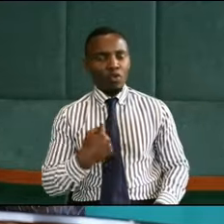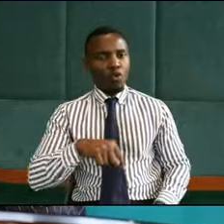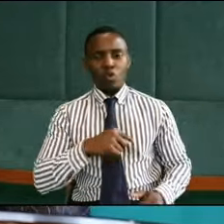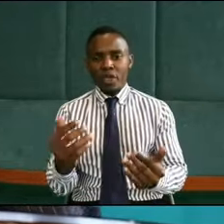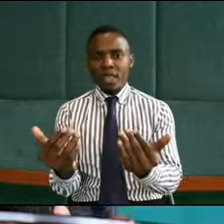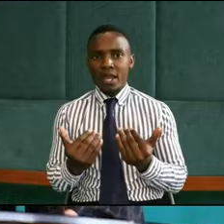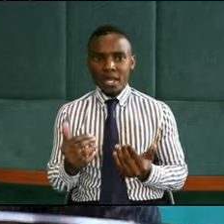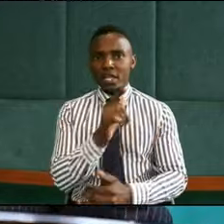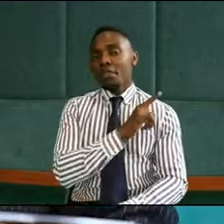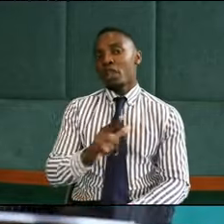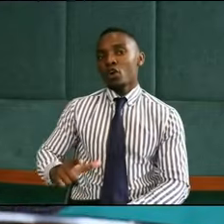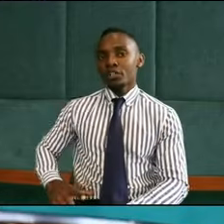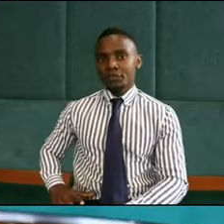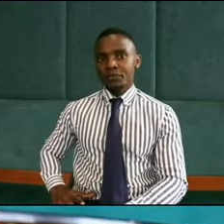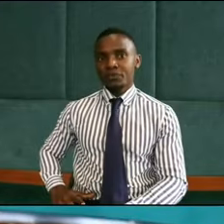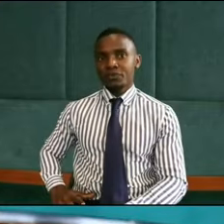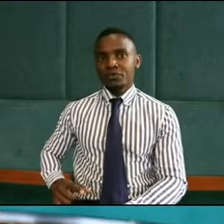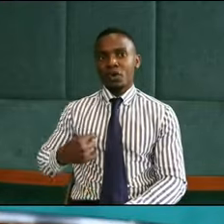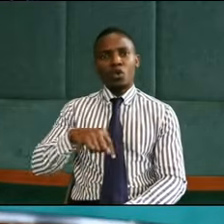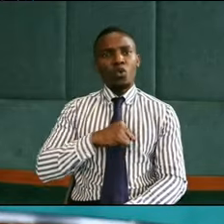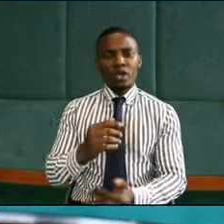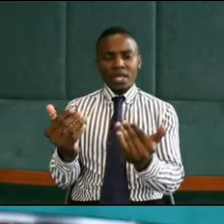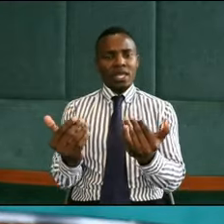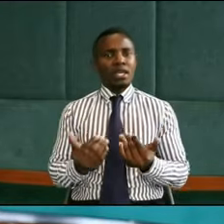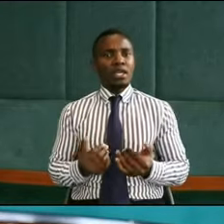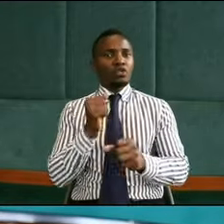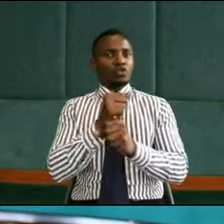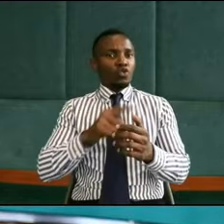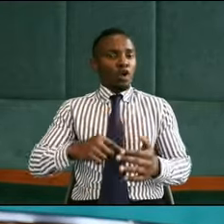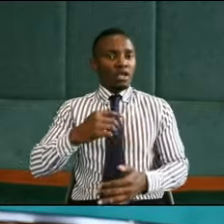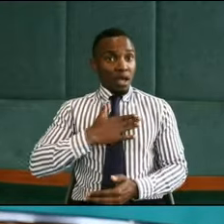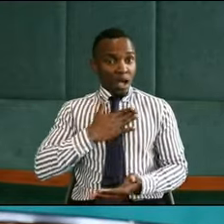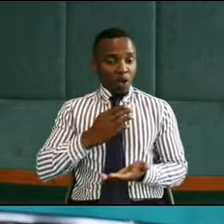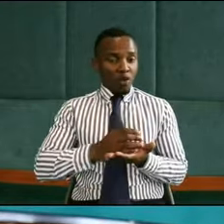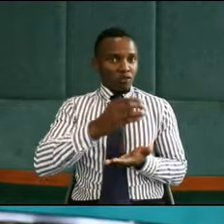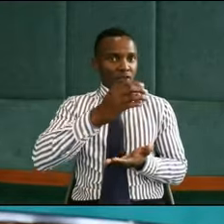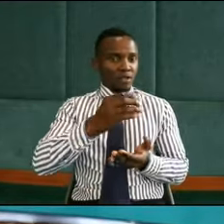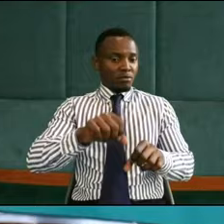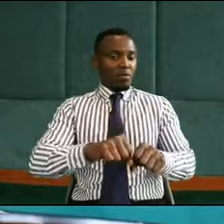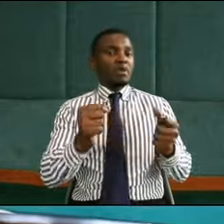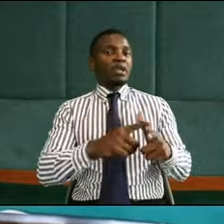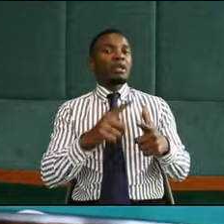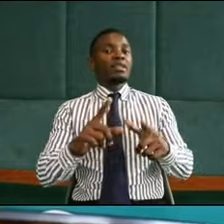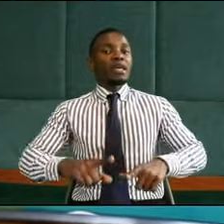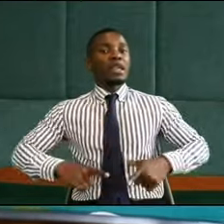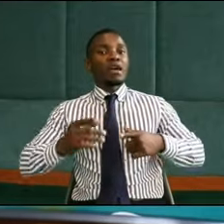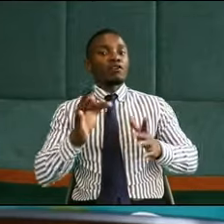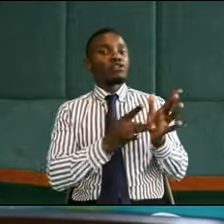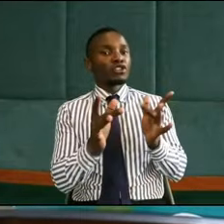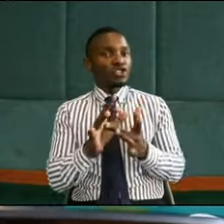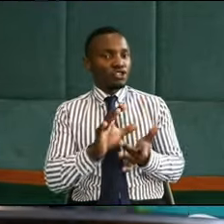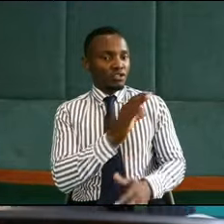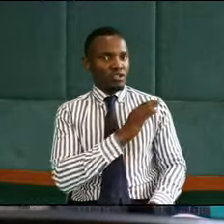need the Lord. We need to break our flask that the life of Jesus Christ of integrity has